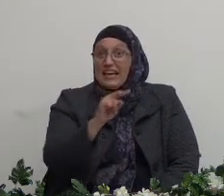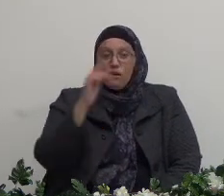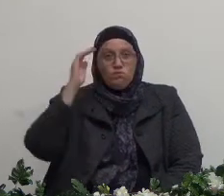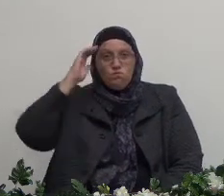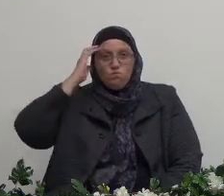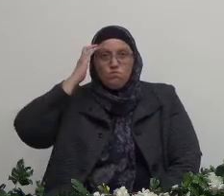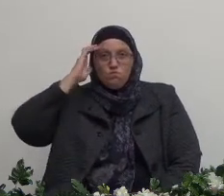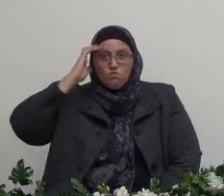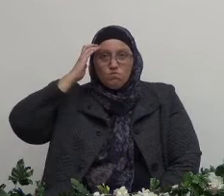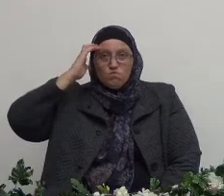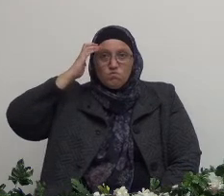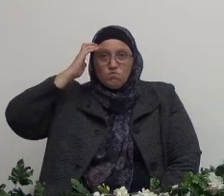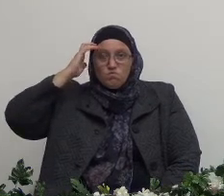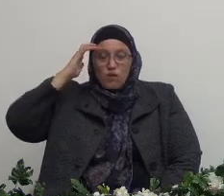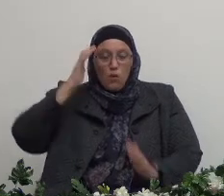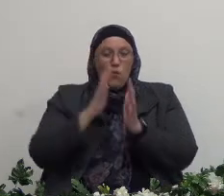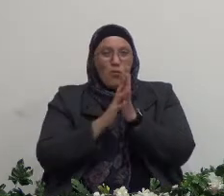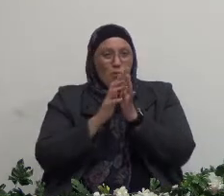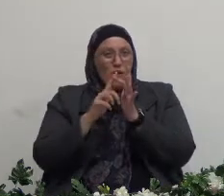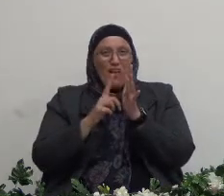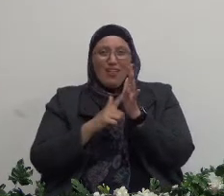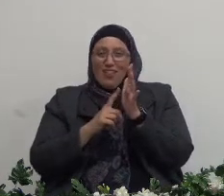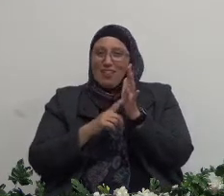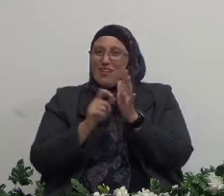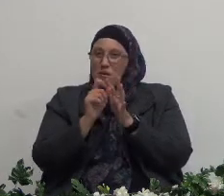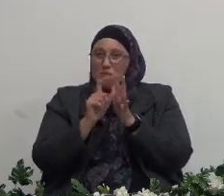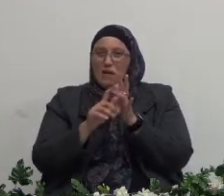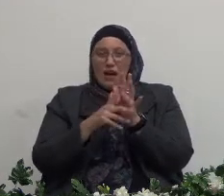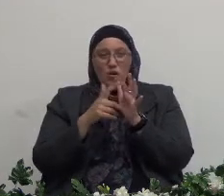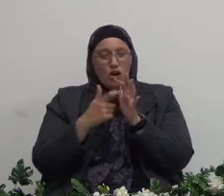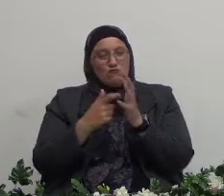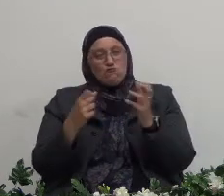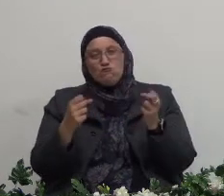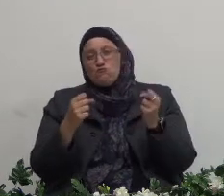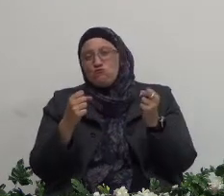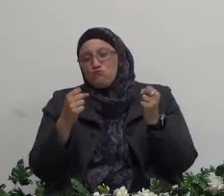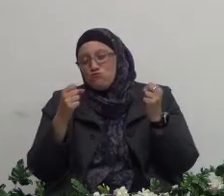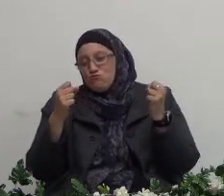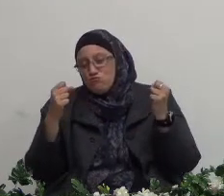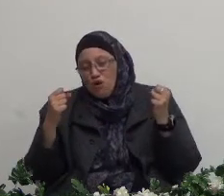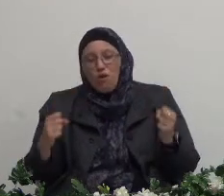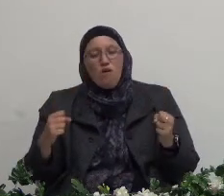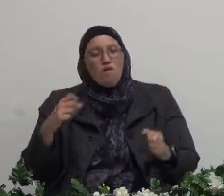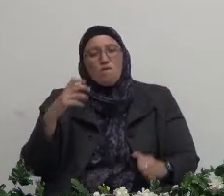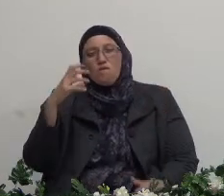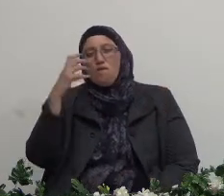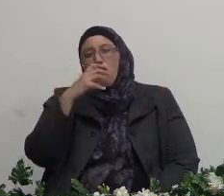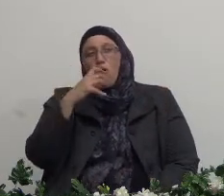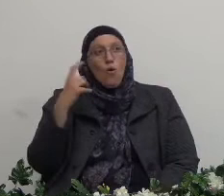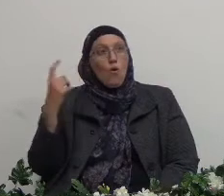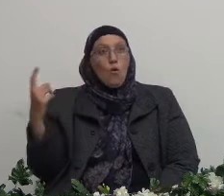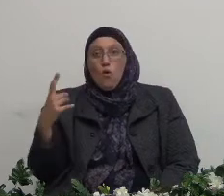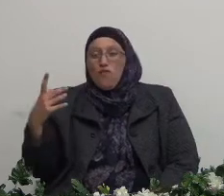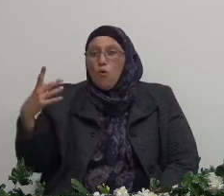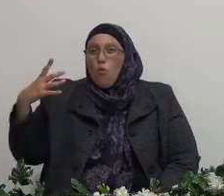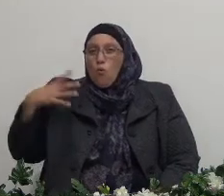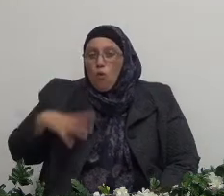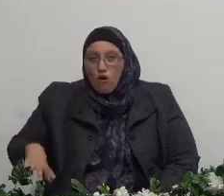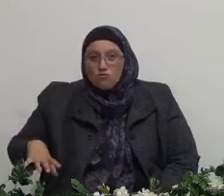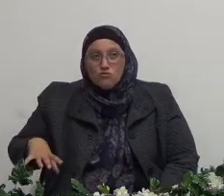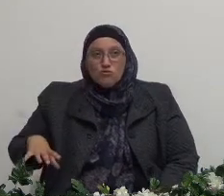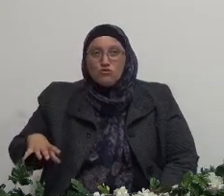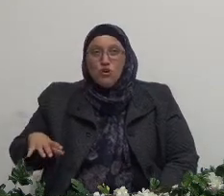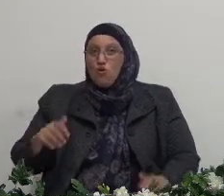that. And this is what's required. Man talaba al-ula sahara al-layali. Whoever wants greatness will stay up the nights. People